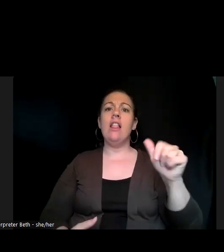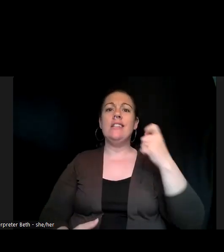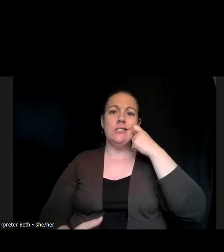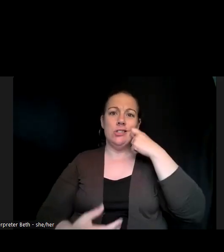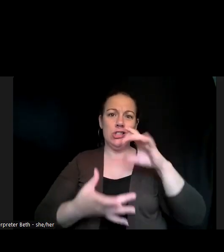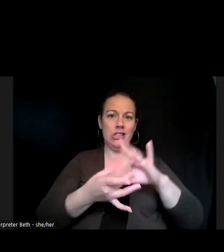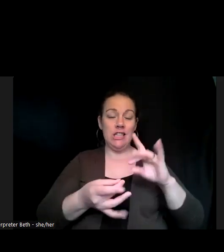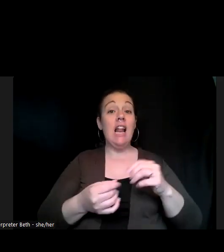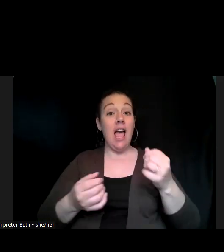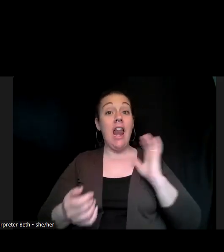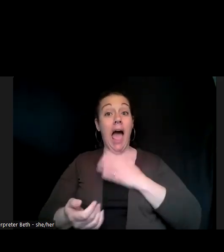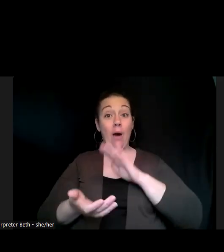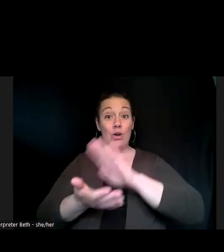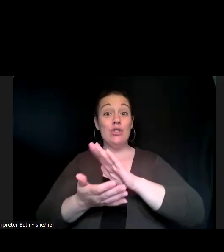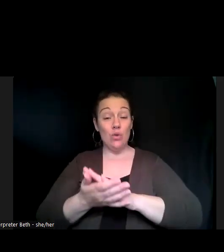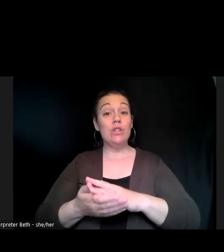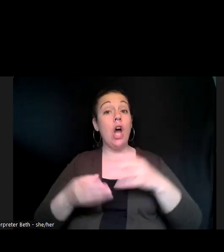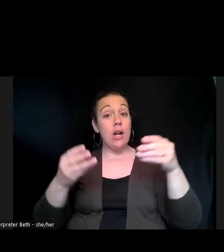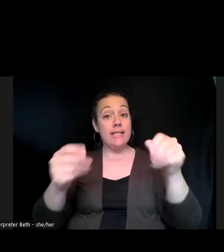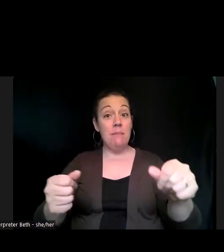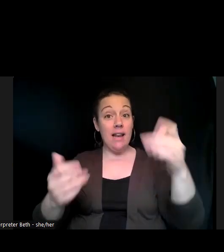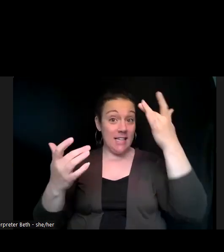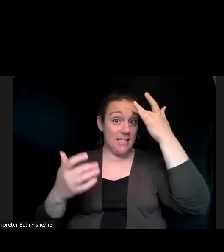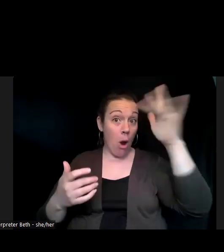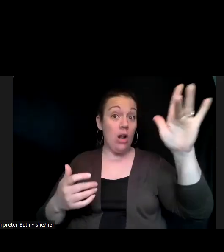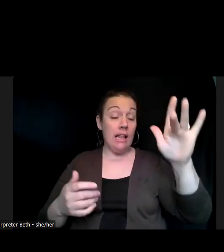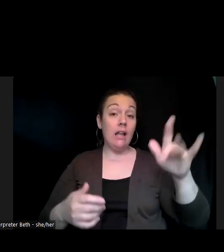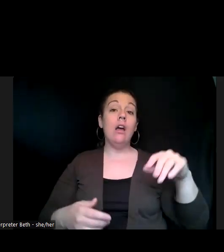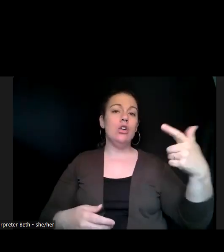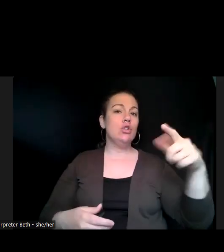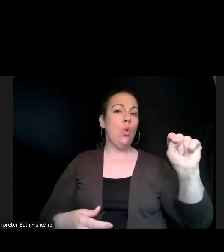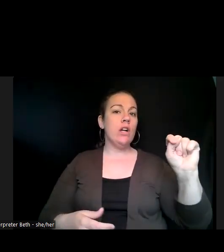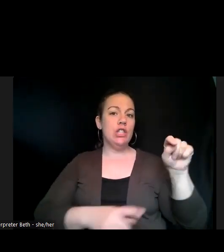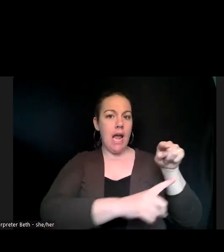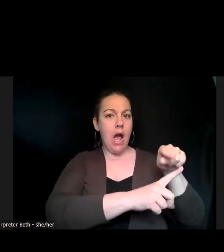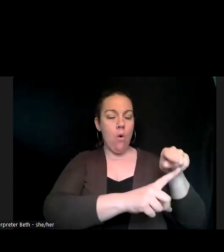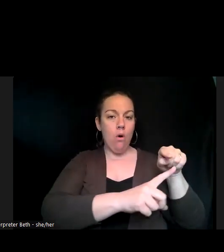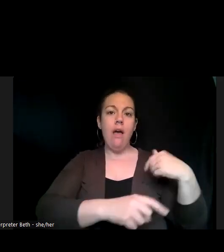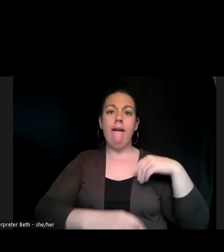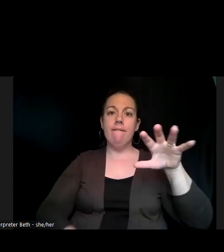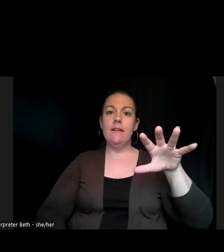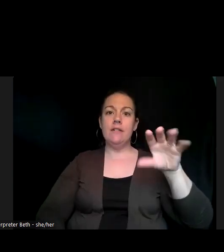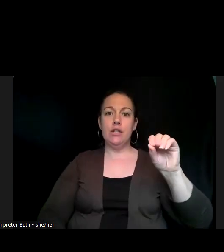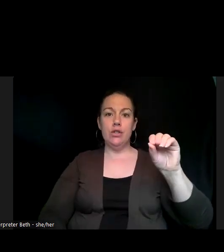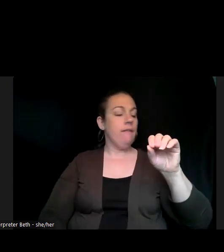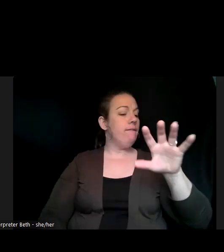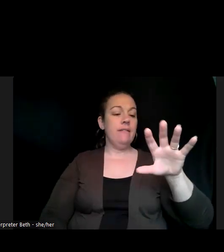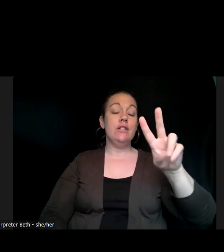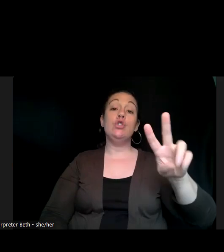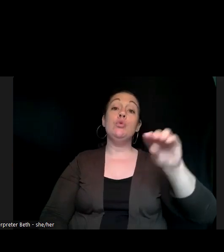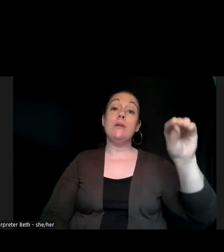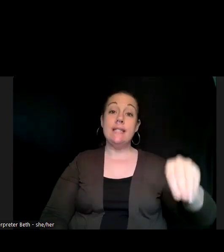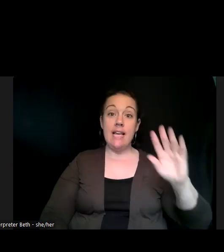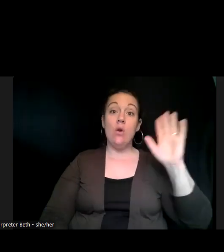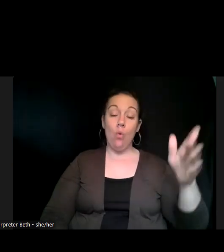smartly. Future Ed out of Georgetown released a report that says that 52% of American Rescue Plan funds will go to